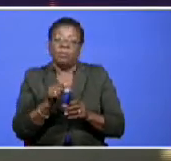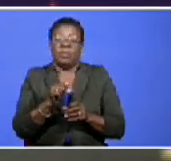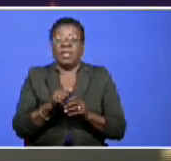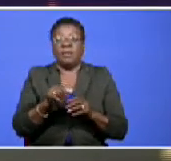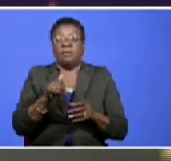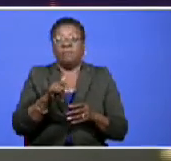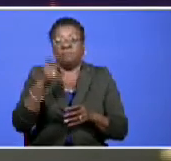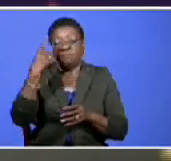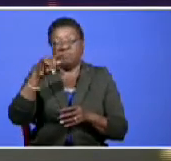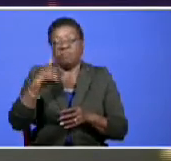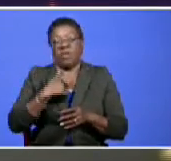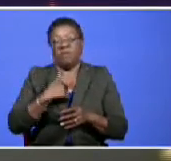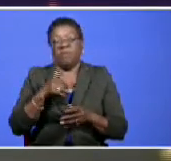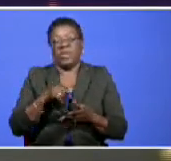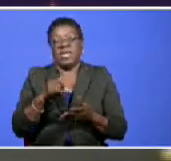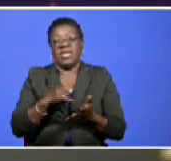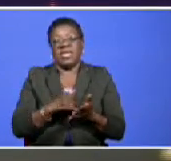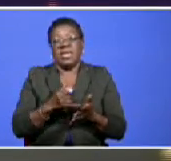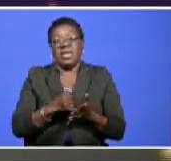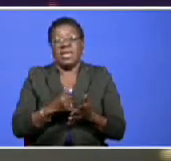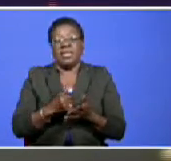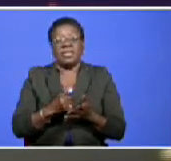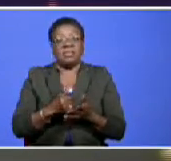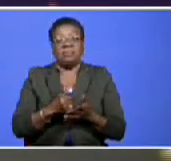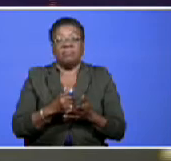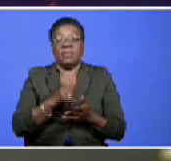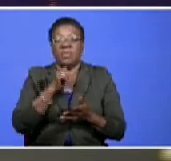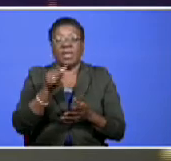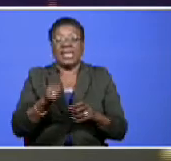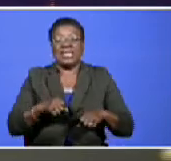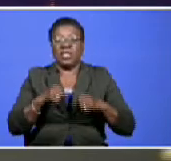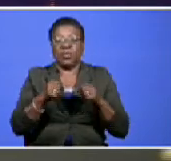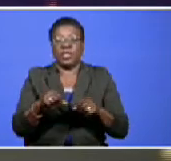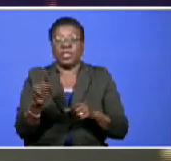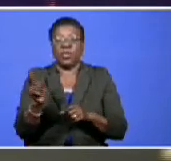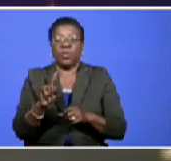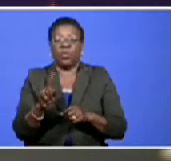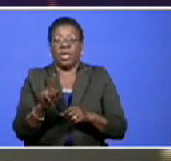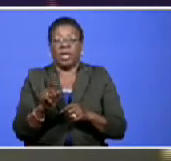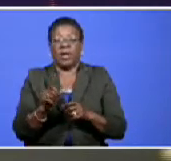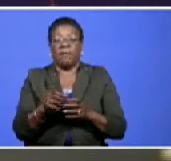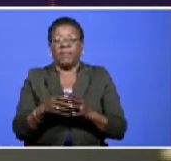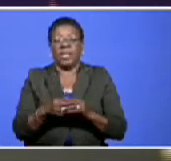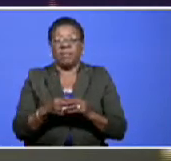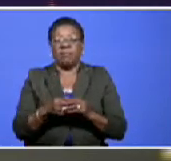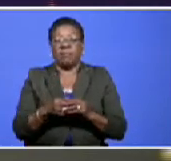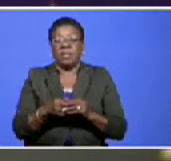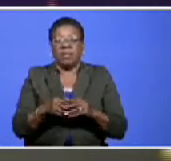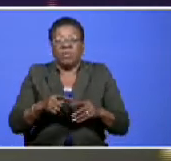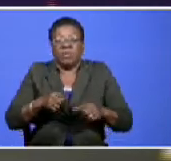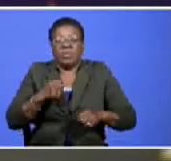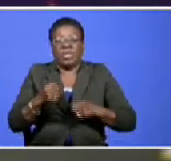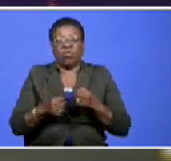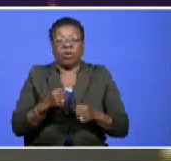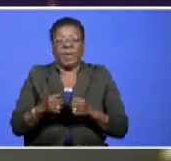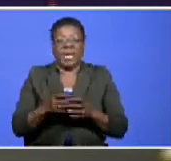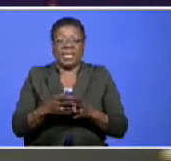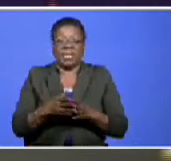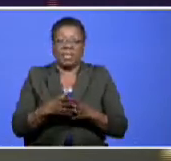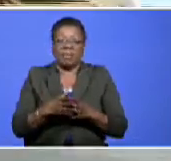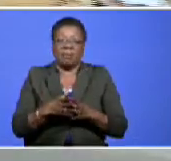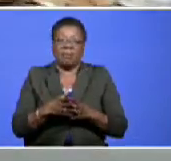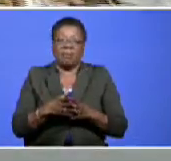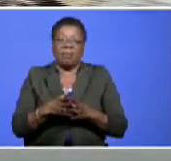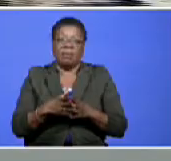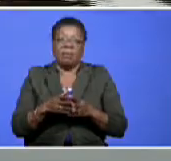me, it's never been a situation where I've been in a where it was traumatic because I experienced it firsthand. I always came back